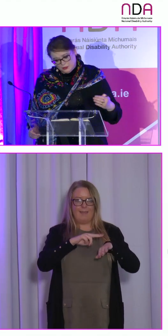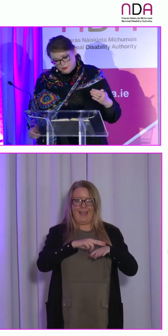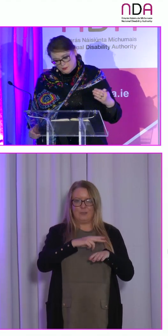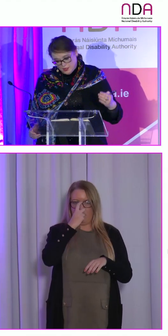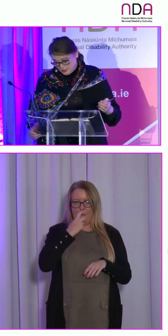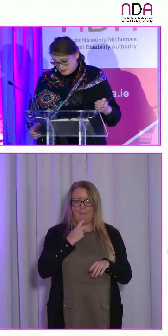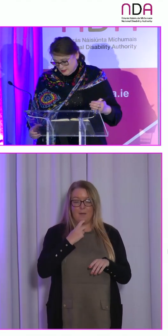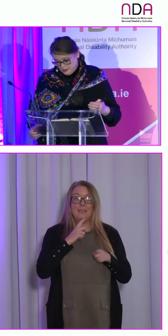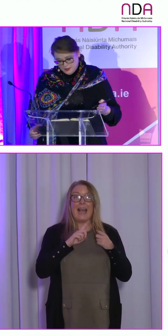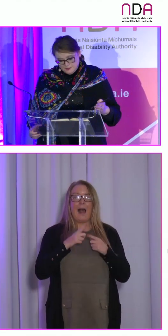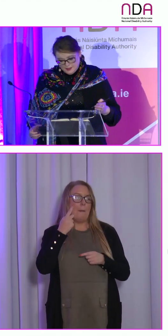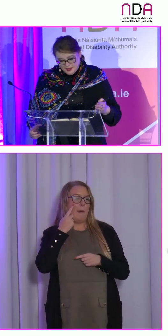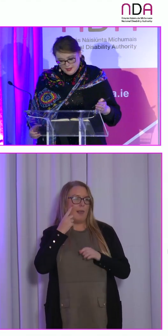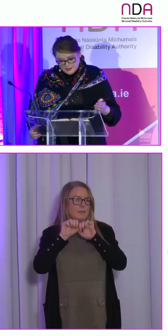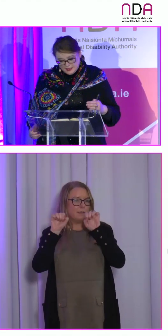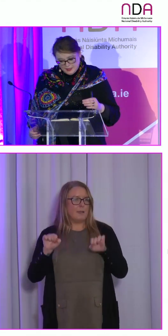scheme for other projects.